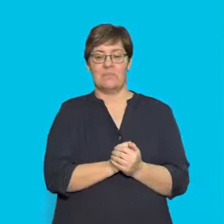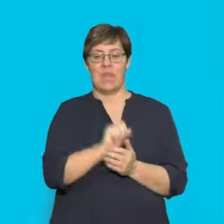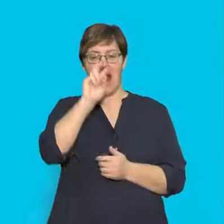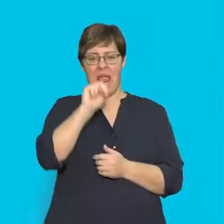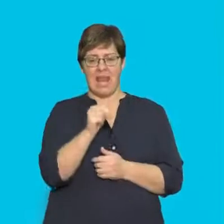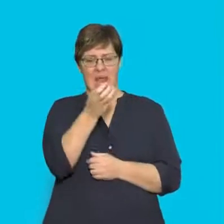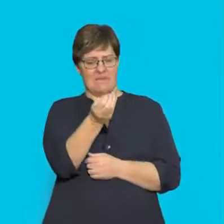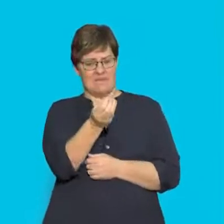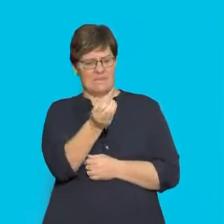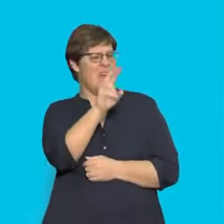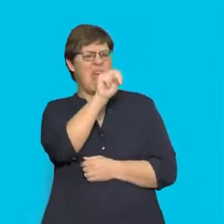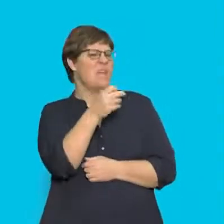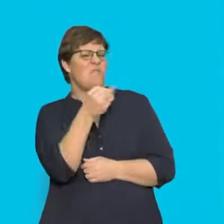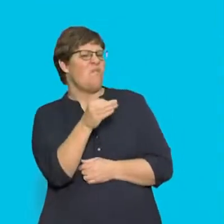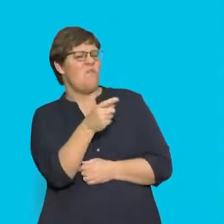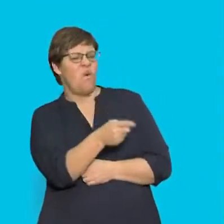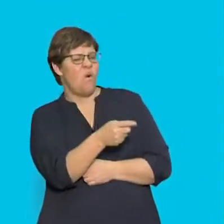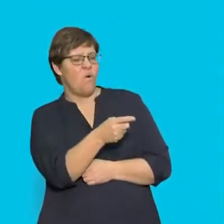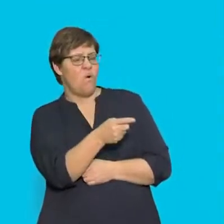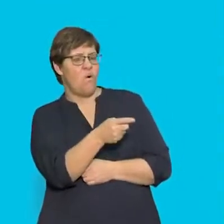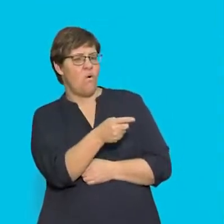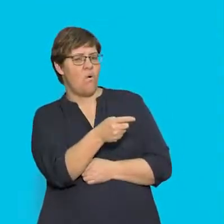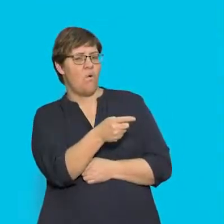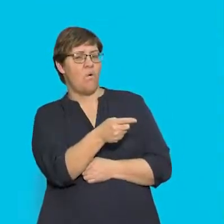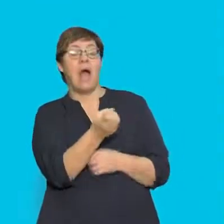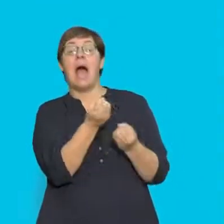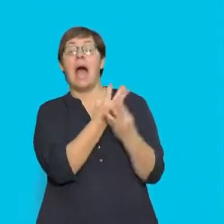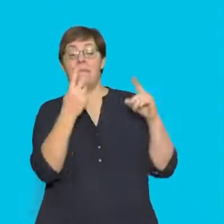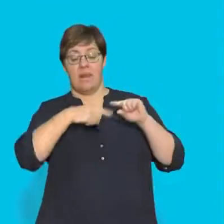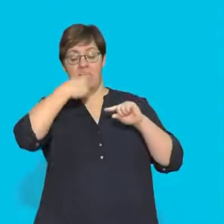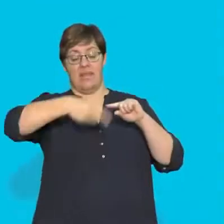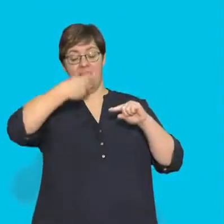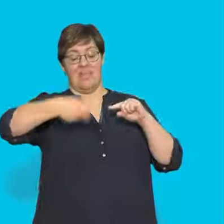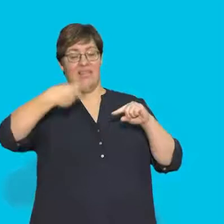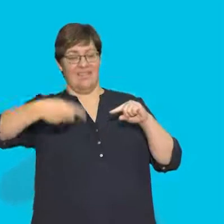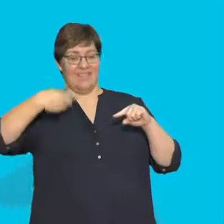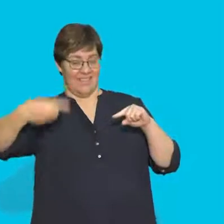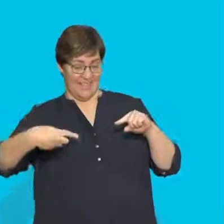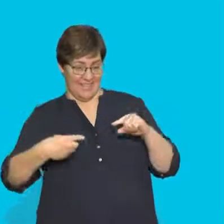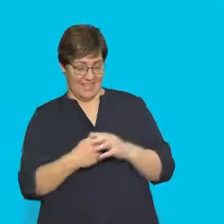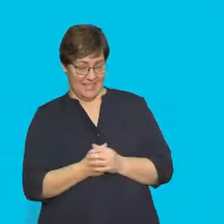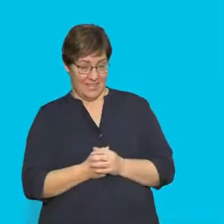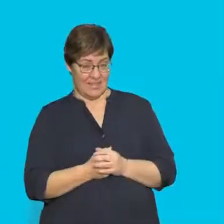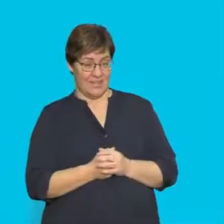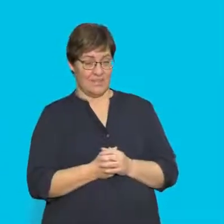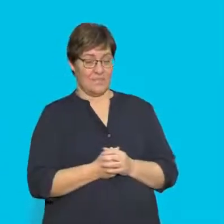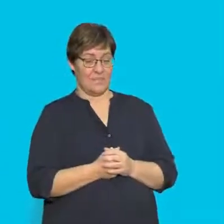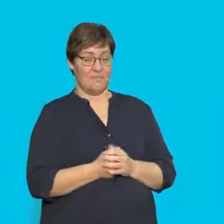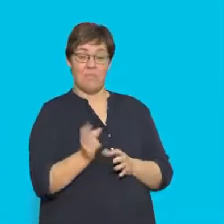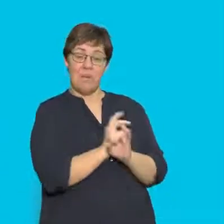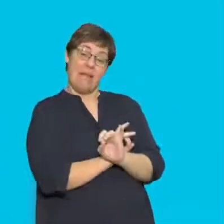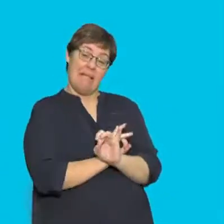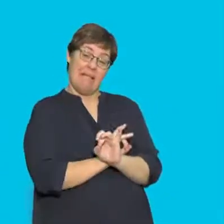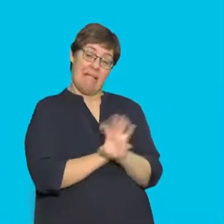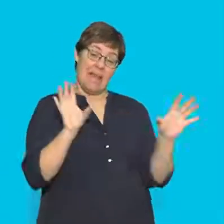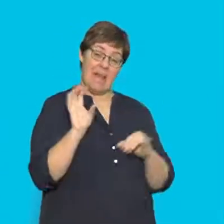that N stands for the number of turns on the coil. And so very clearly, what